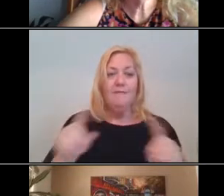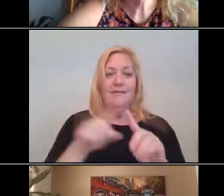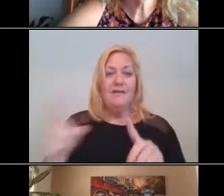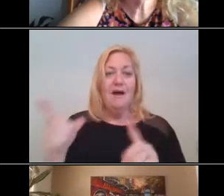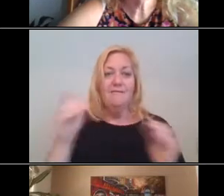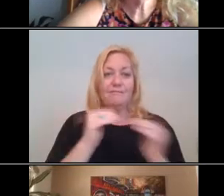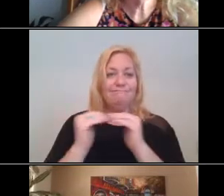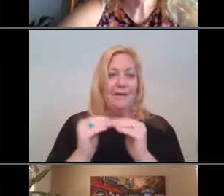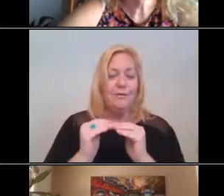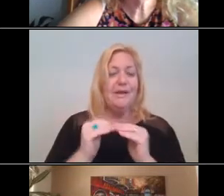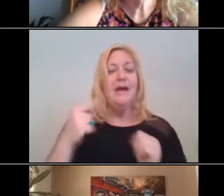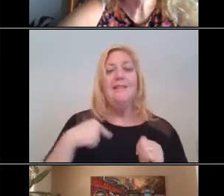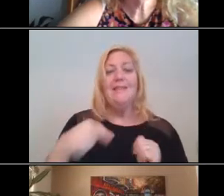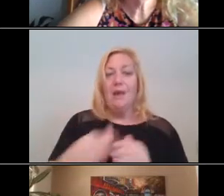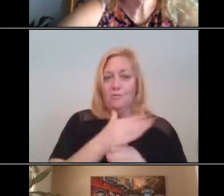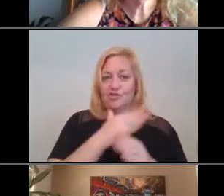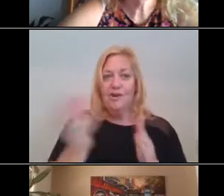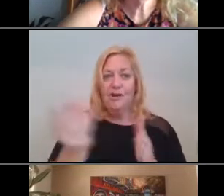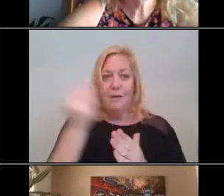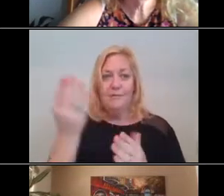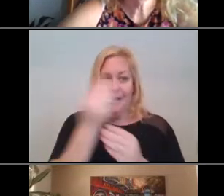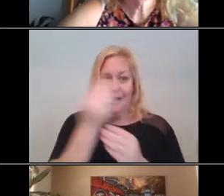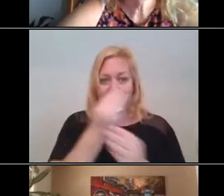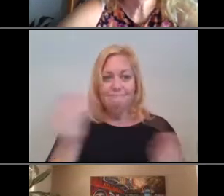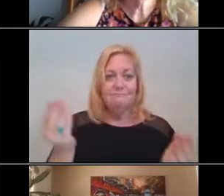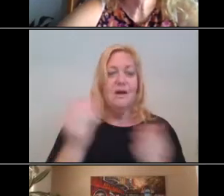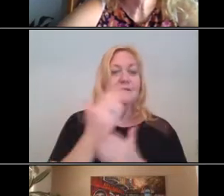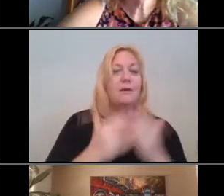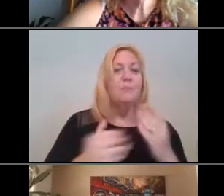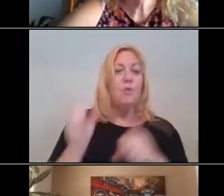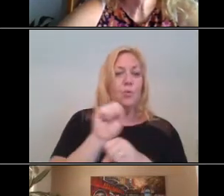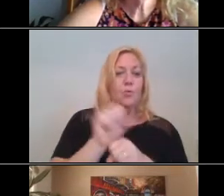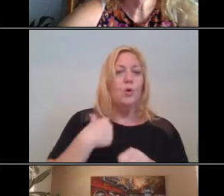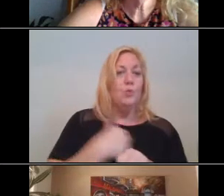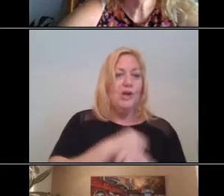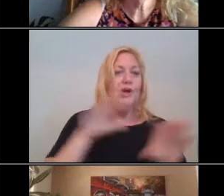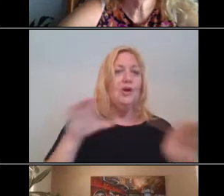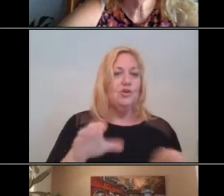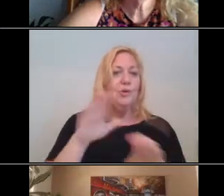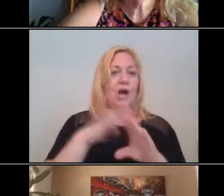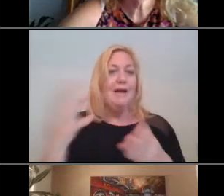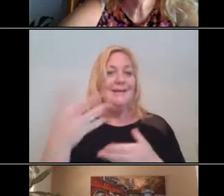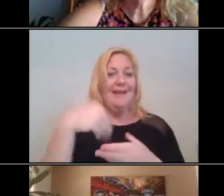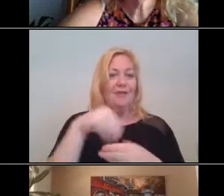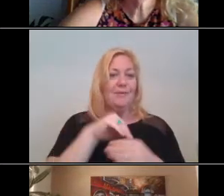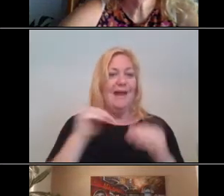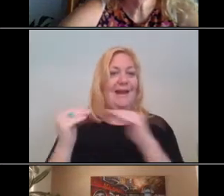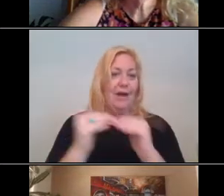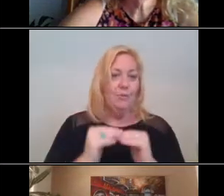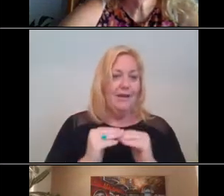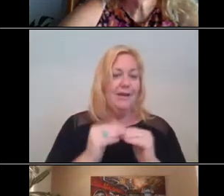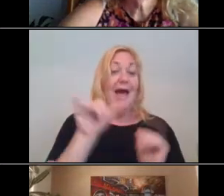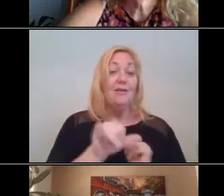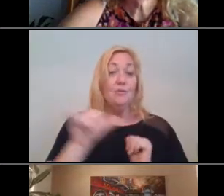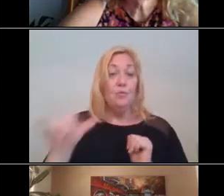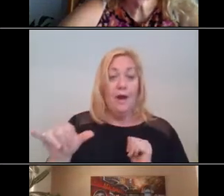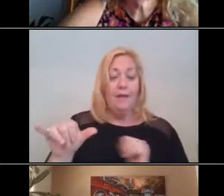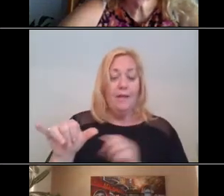to share an update on some of the work we're doing on engagement and equity, as well as